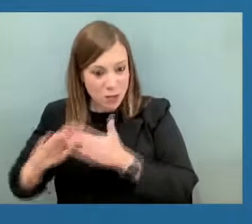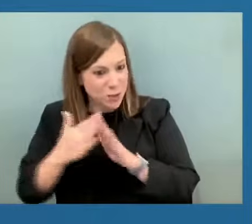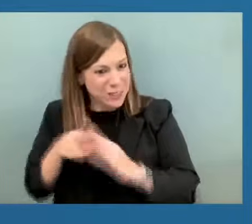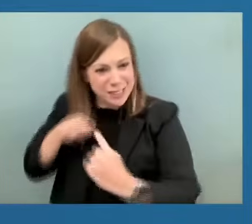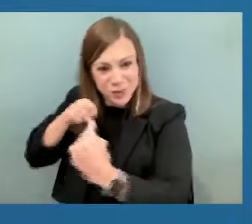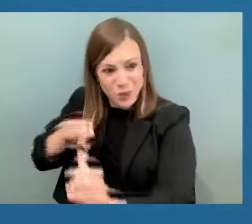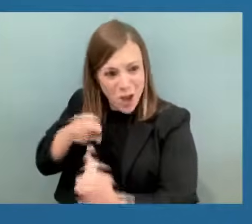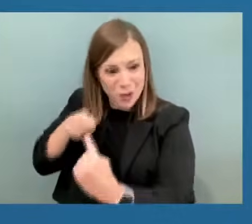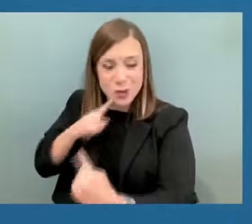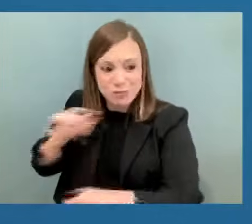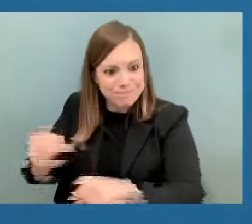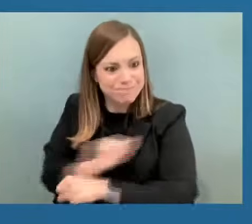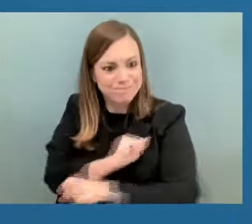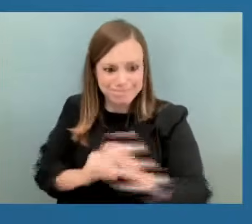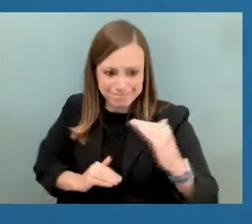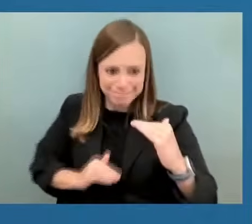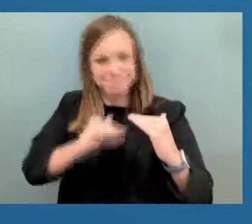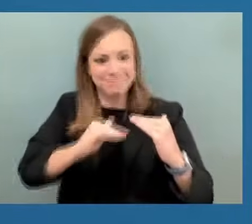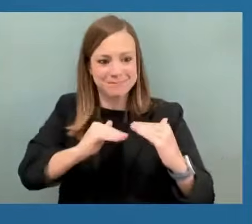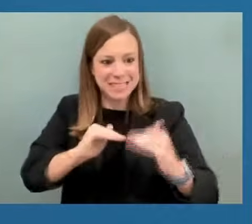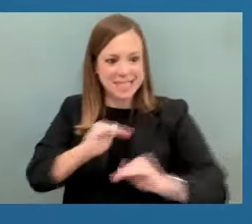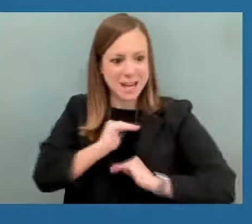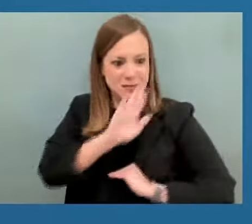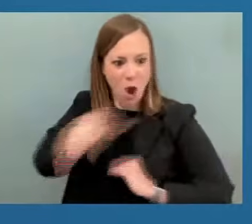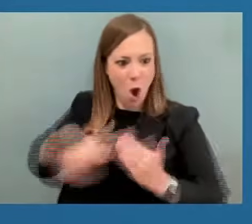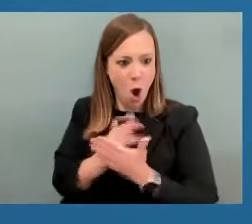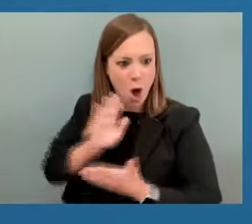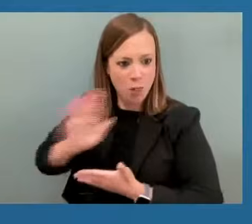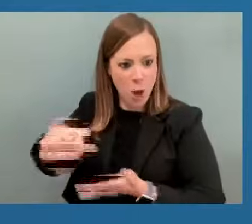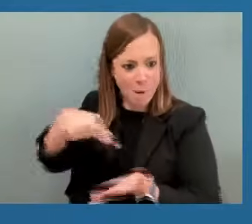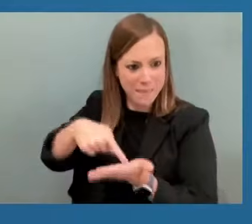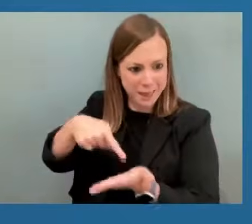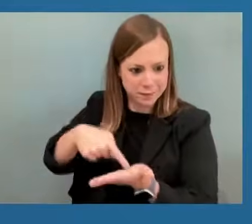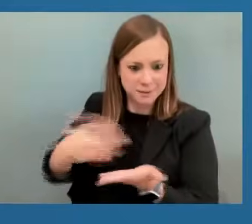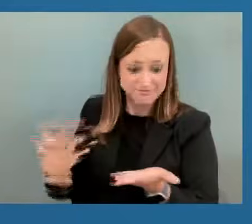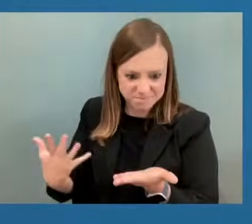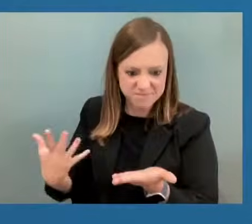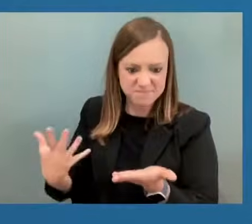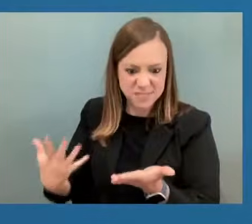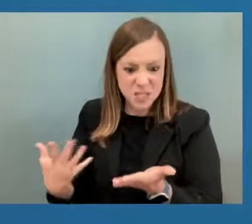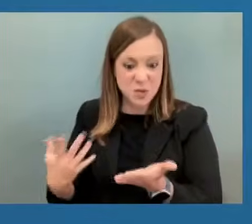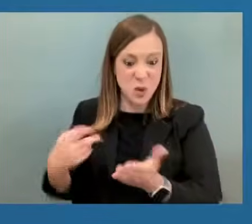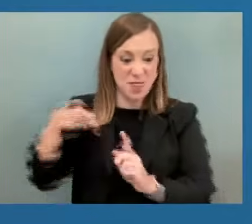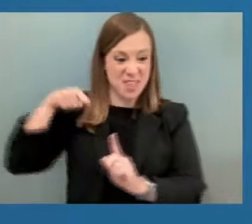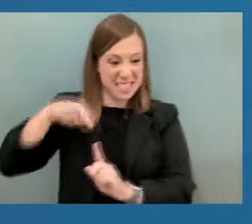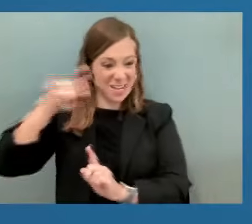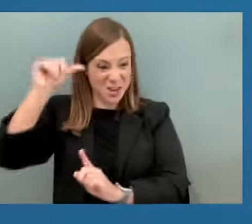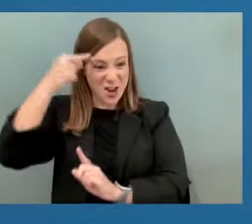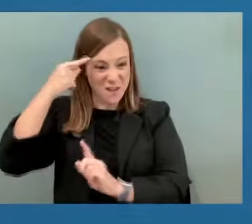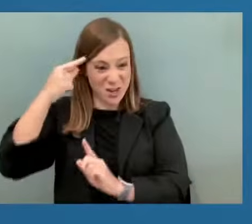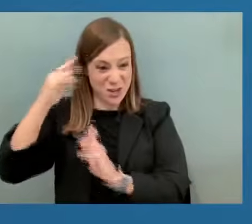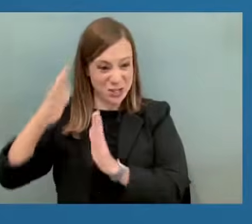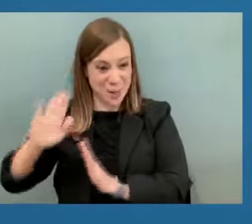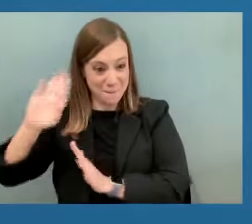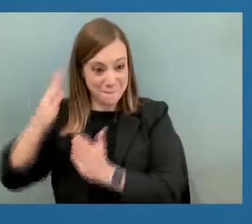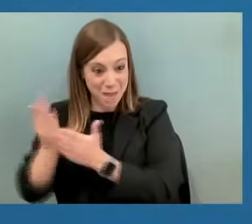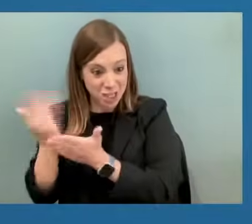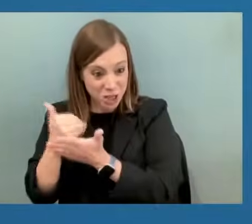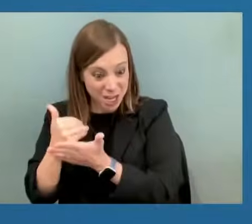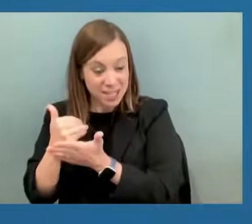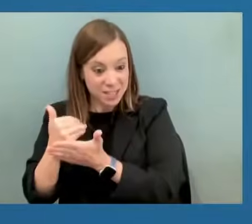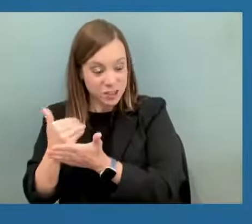governor's budget are going to go a super long way in making that load a little lighter for